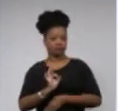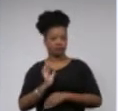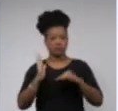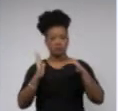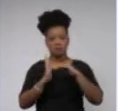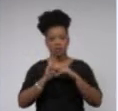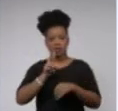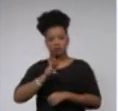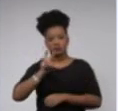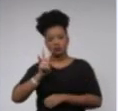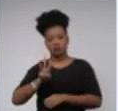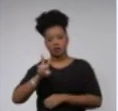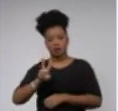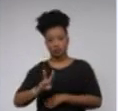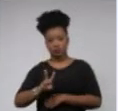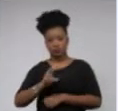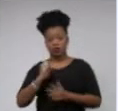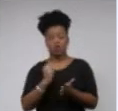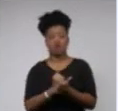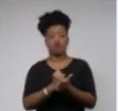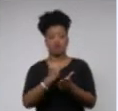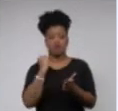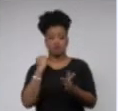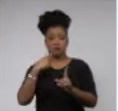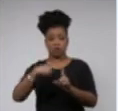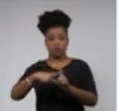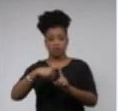6,738 under medical supervision,